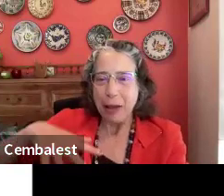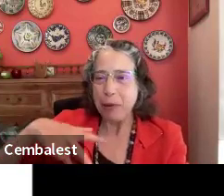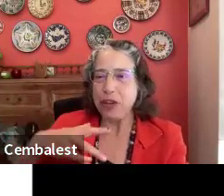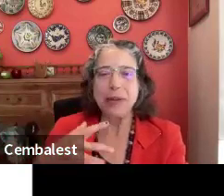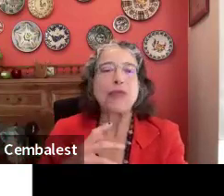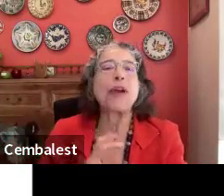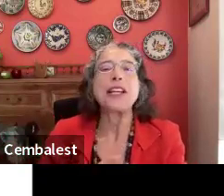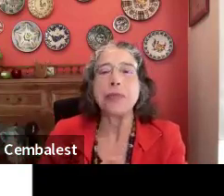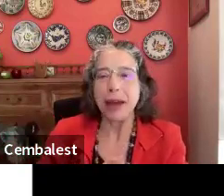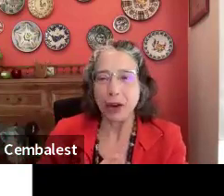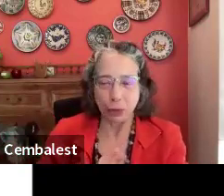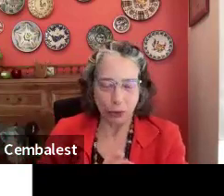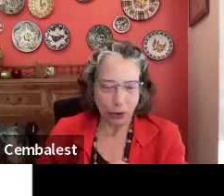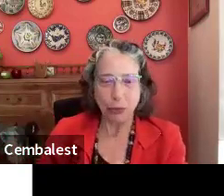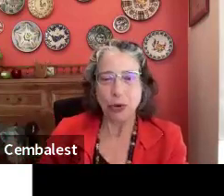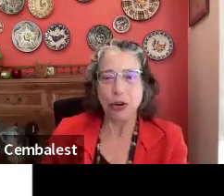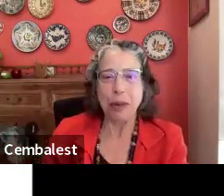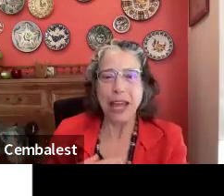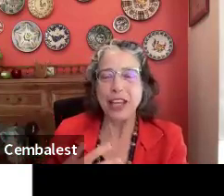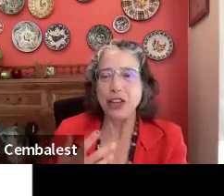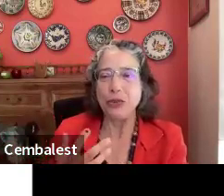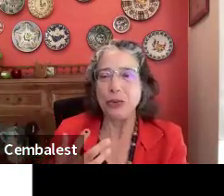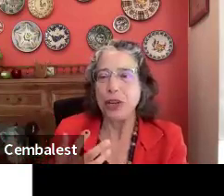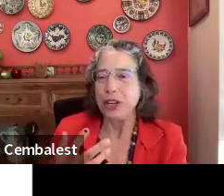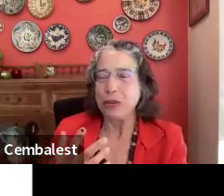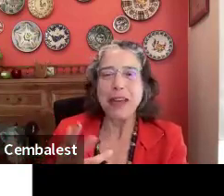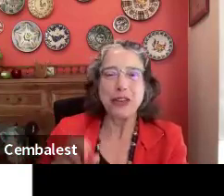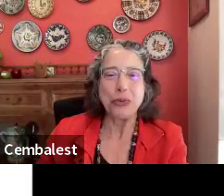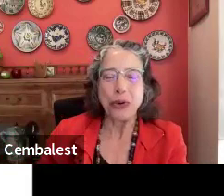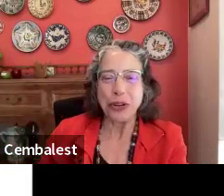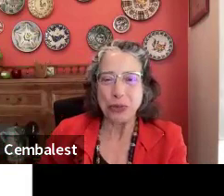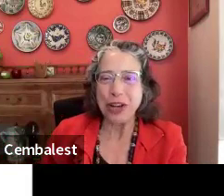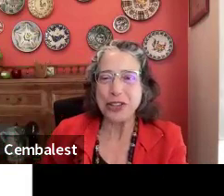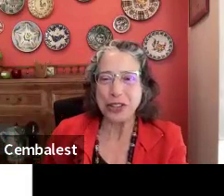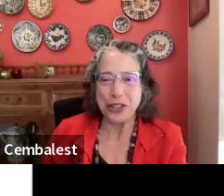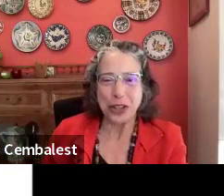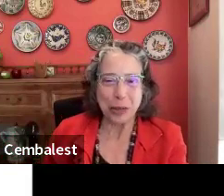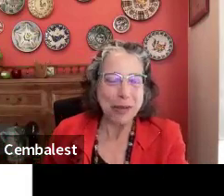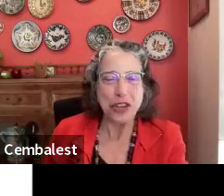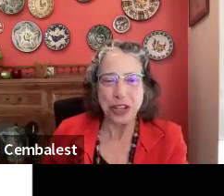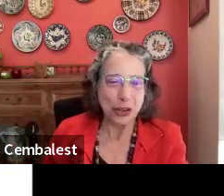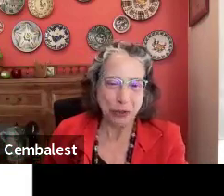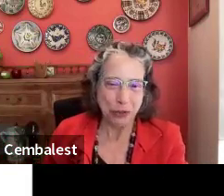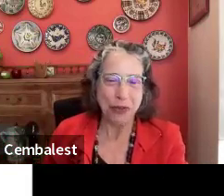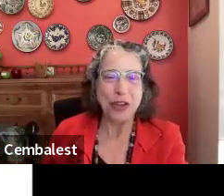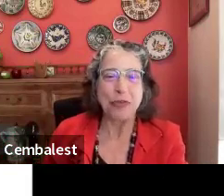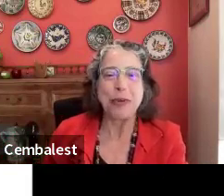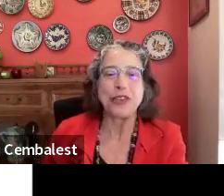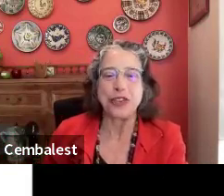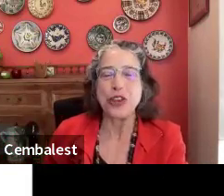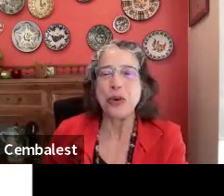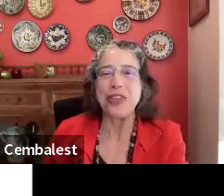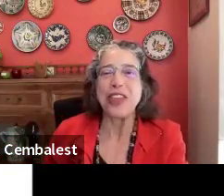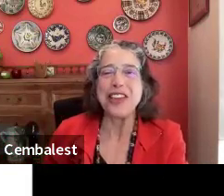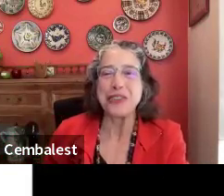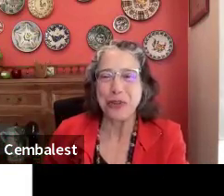visit, somebody writing about your work, paying you to make your work in a residency, commissioning you for a theater piece,